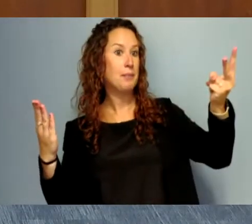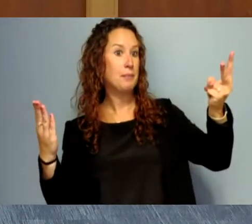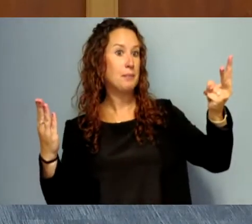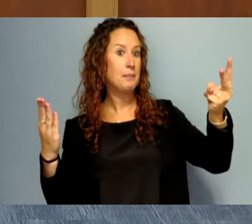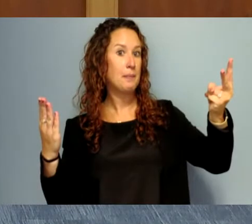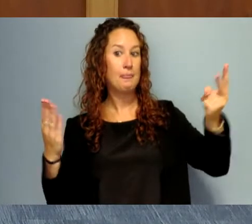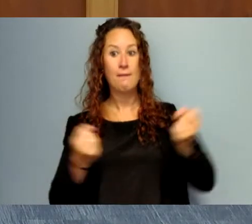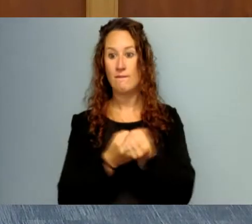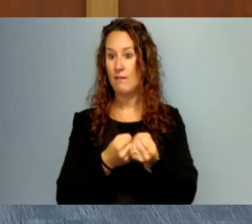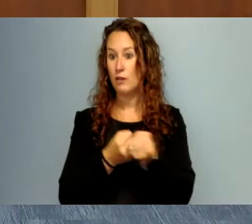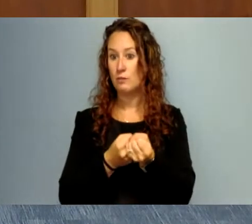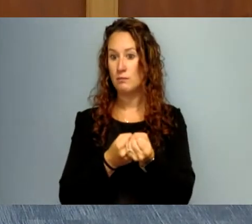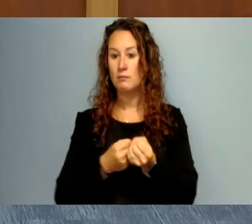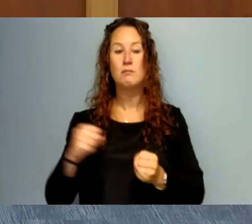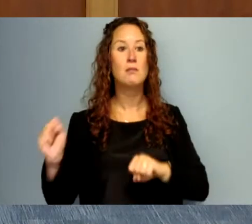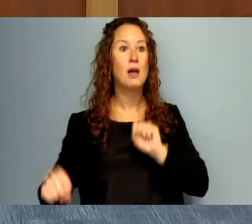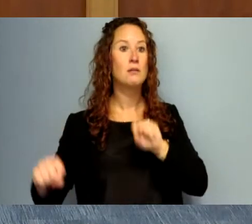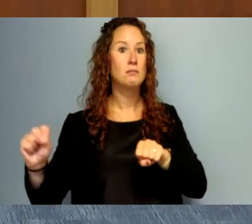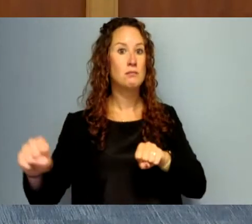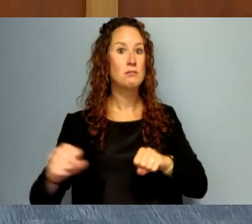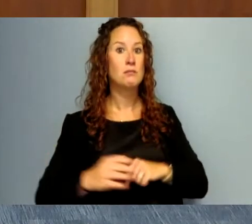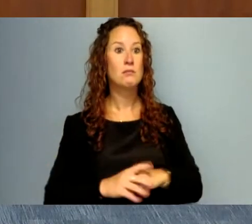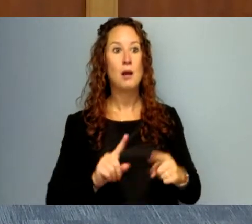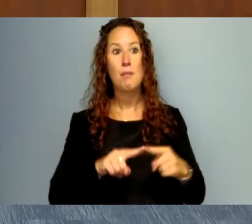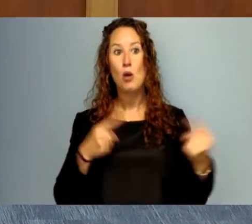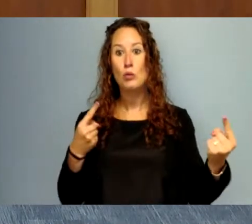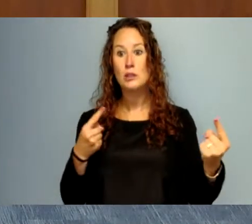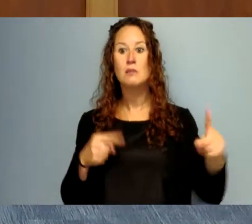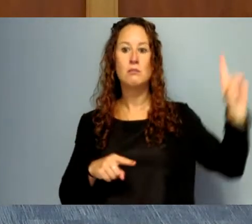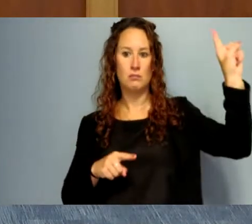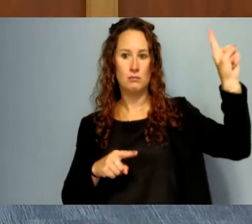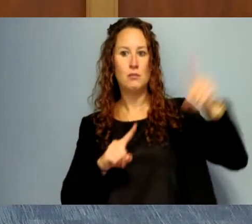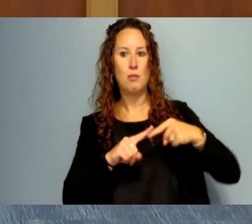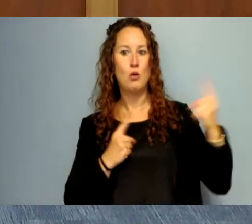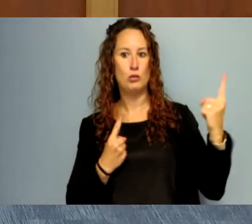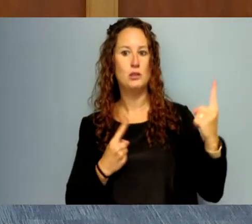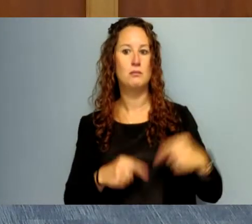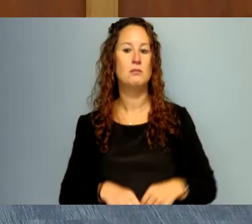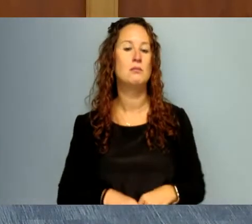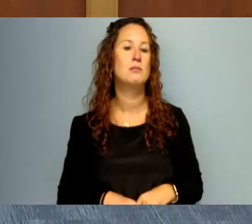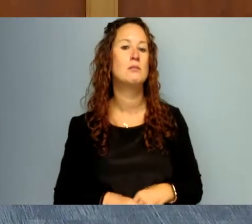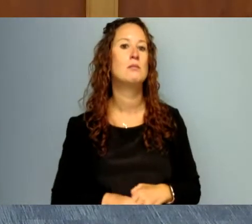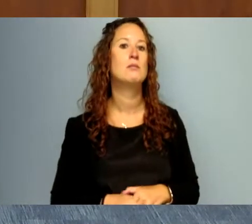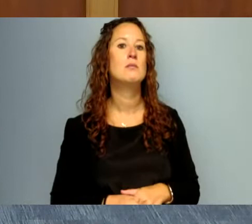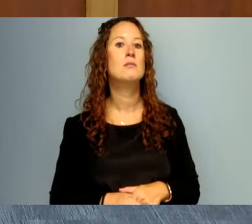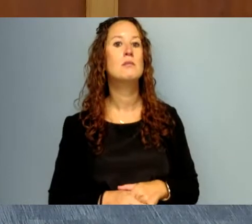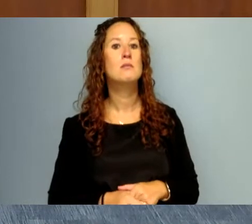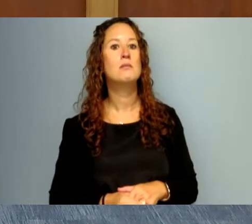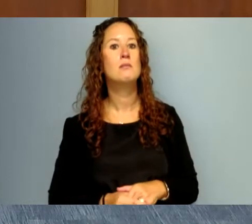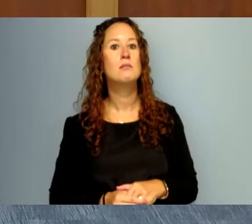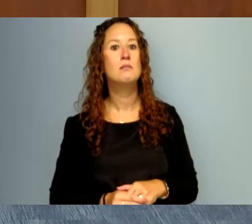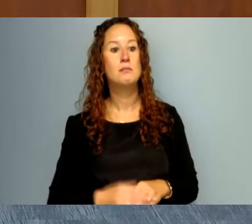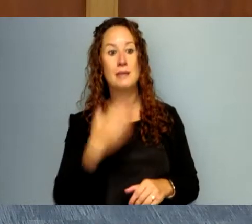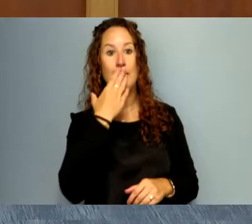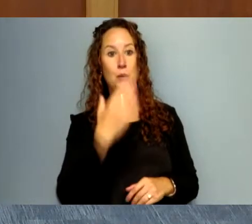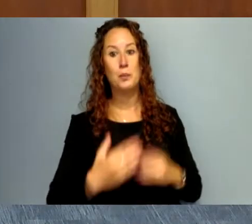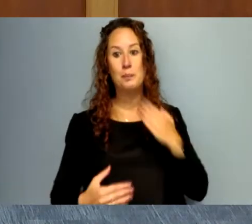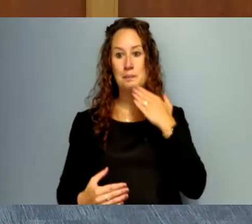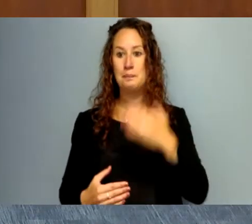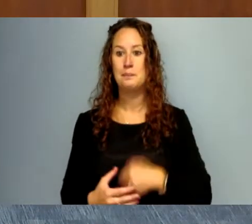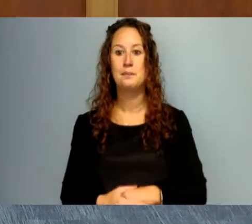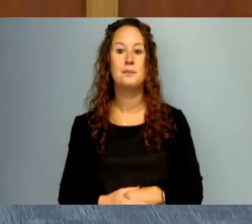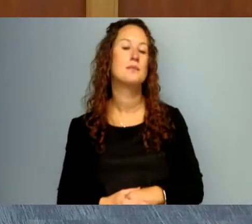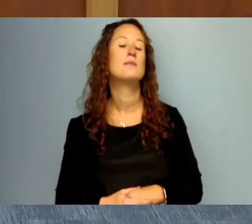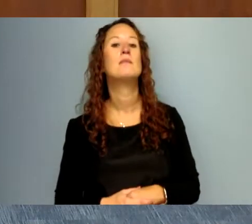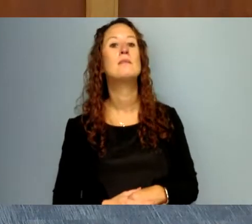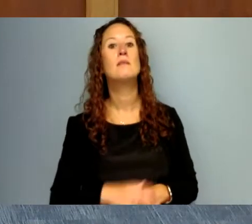All in favor? Aye. Opposed? Opposed? Okay, Okay, Thank you. thank you. Board